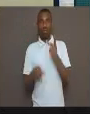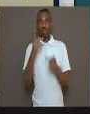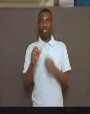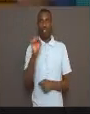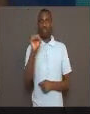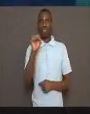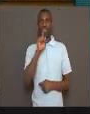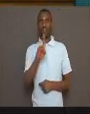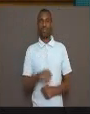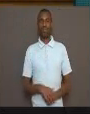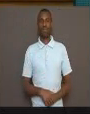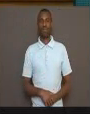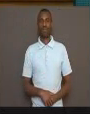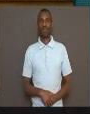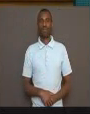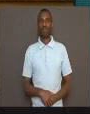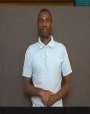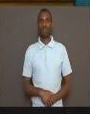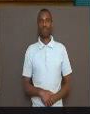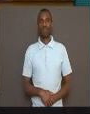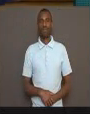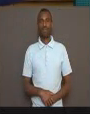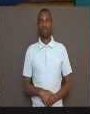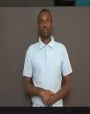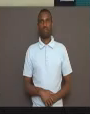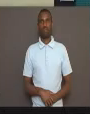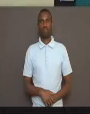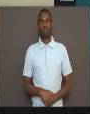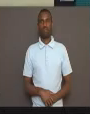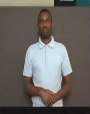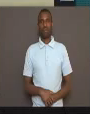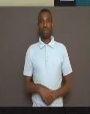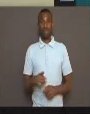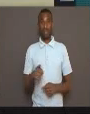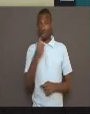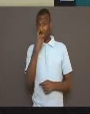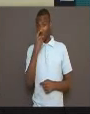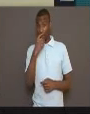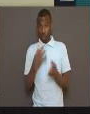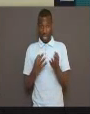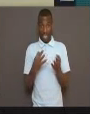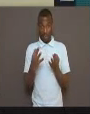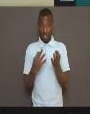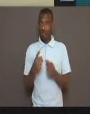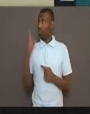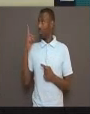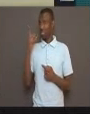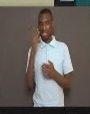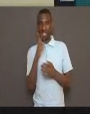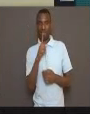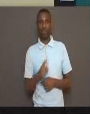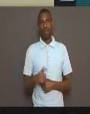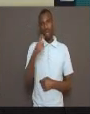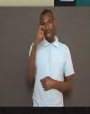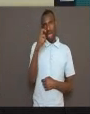stress. It is formally expressed this way, where x